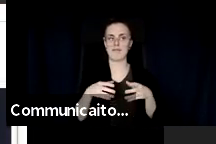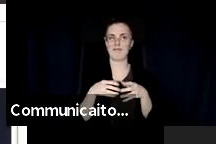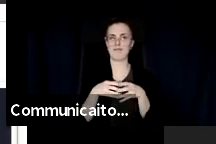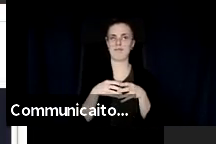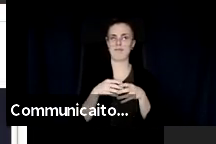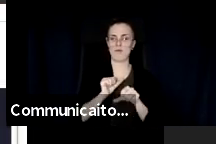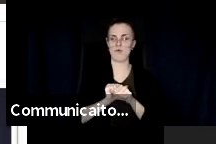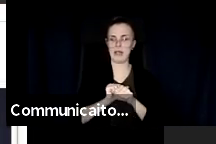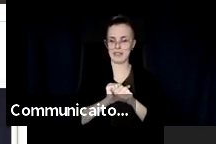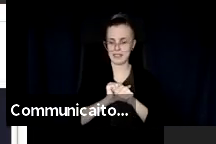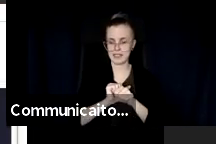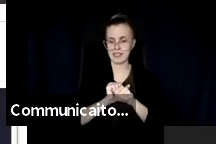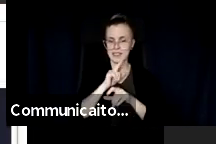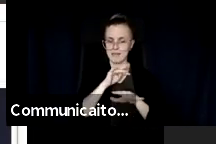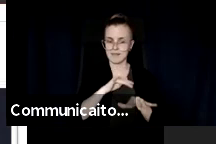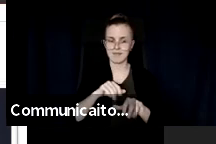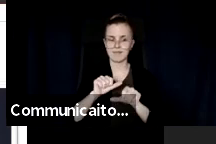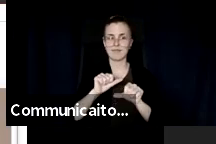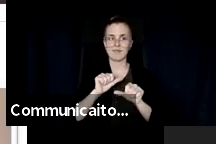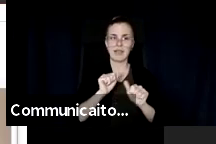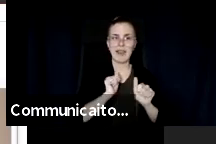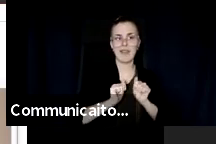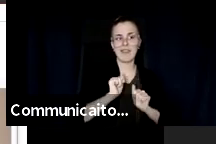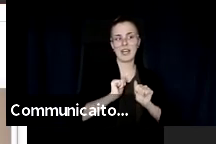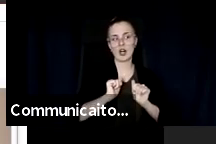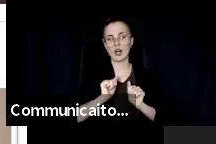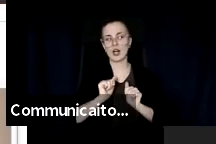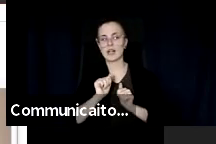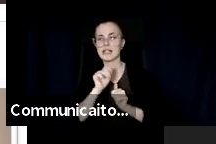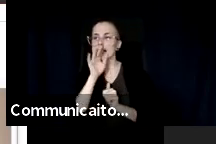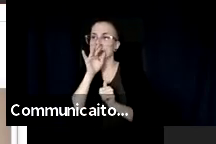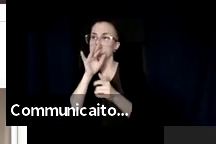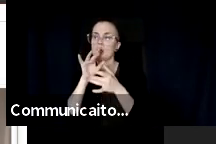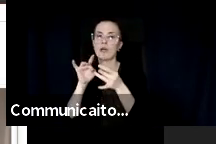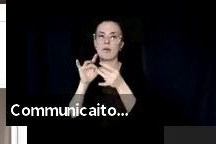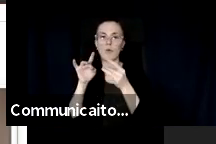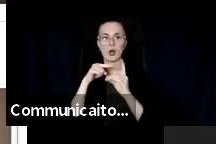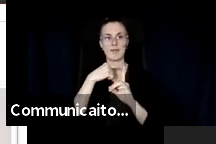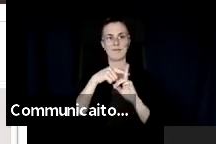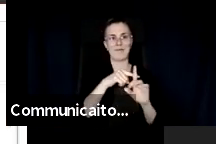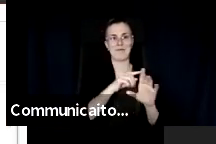performance, dance, theater, spoken word, and music.